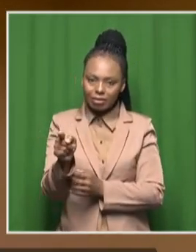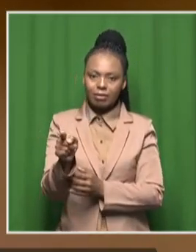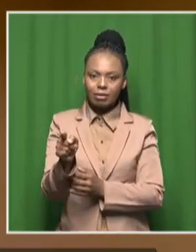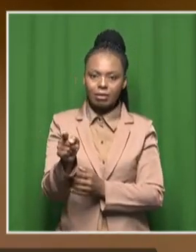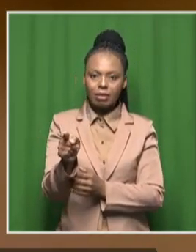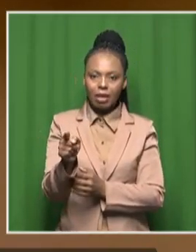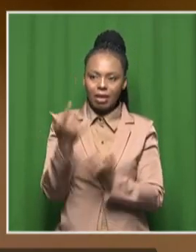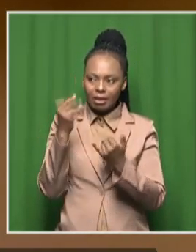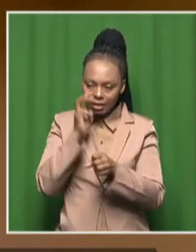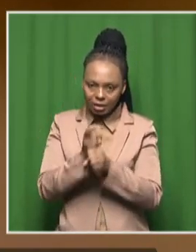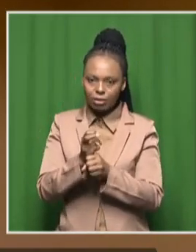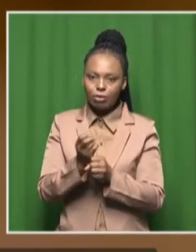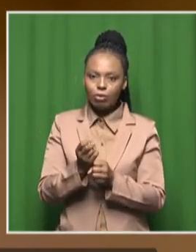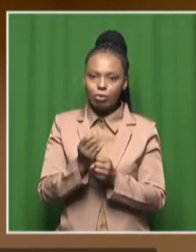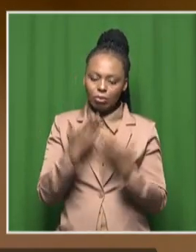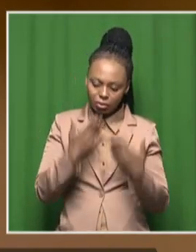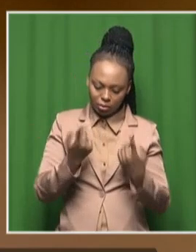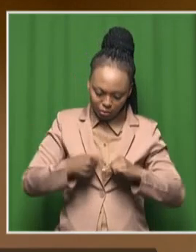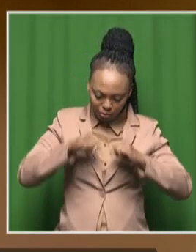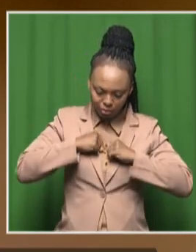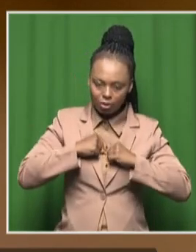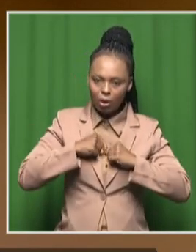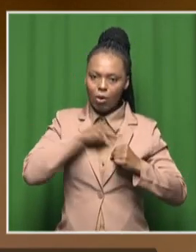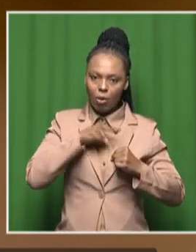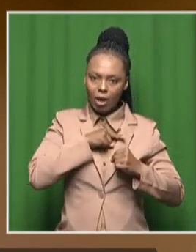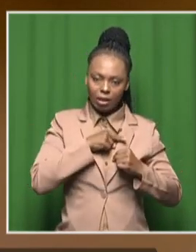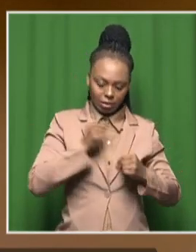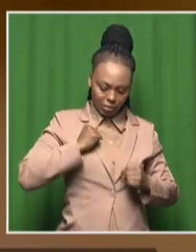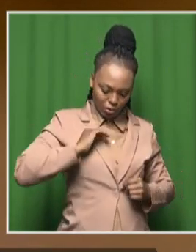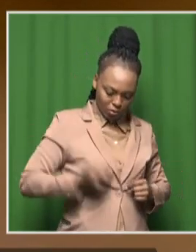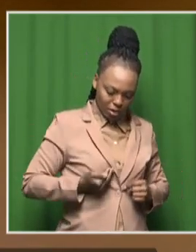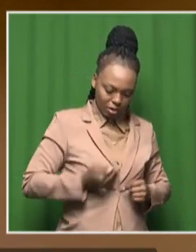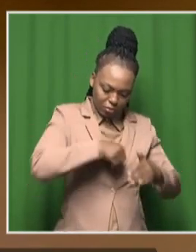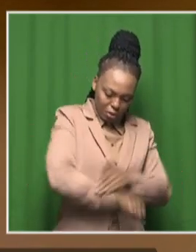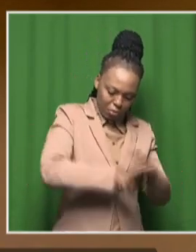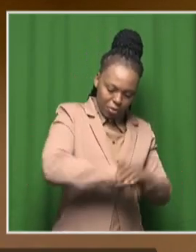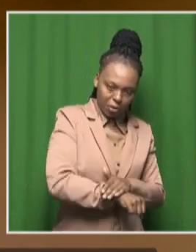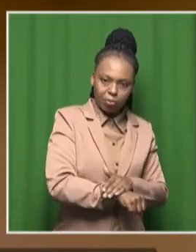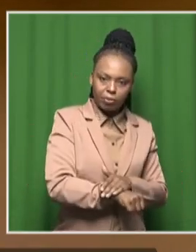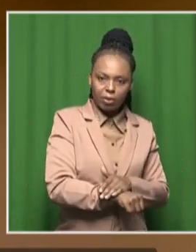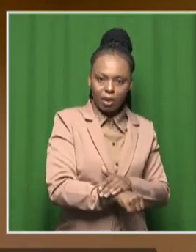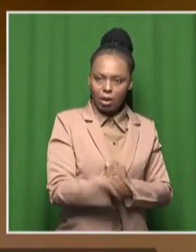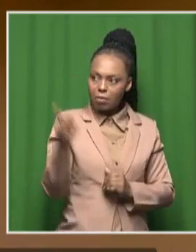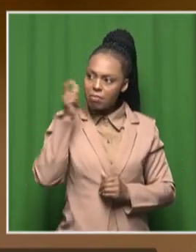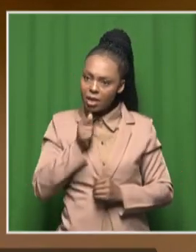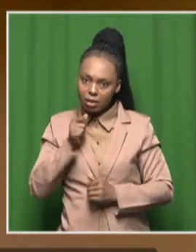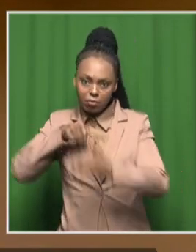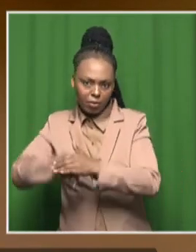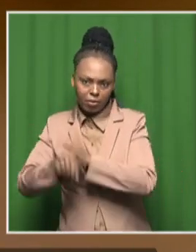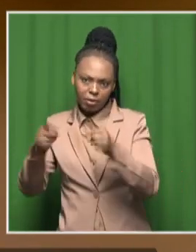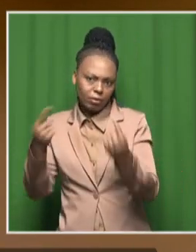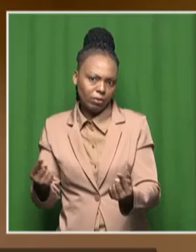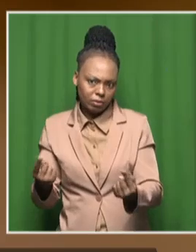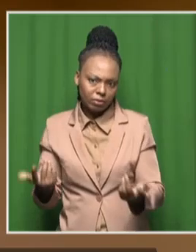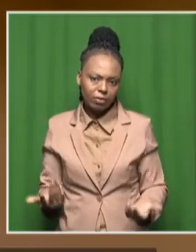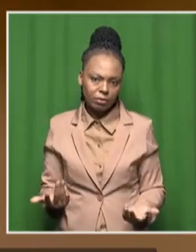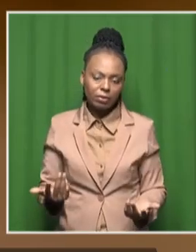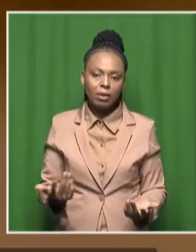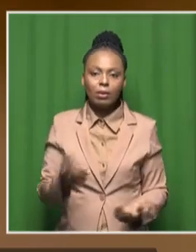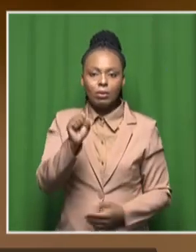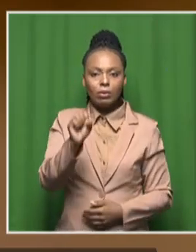beyond giving life, because you can't have children without women. Sure. And beyond the nurturing instinct